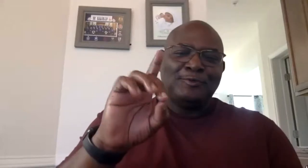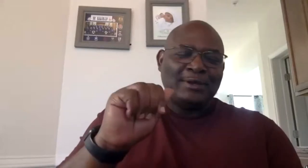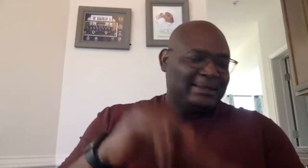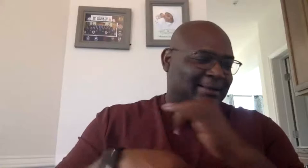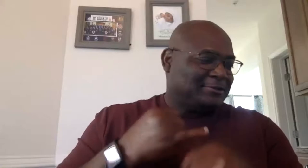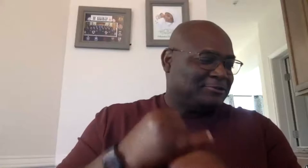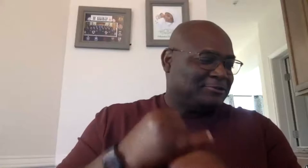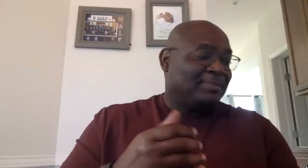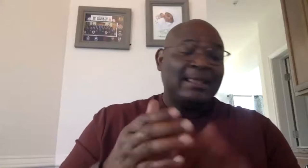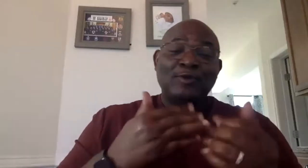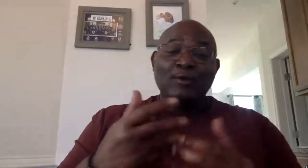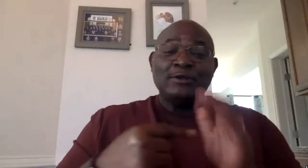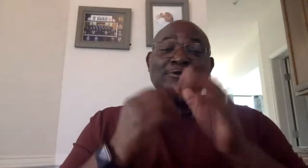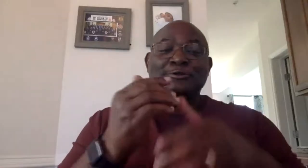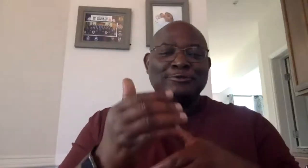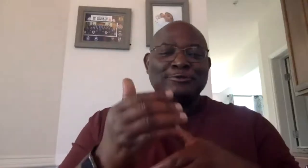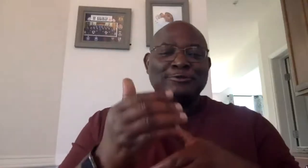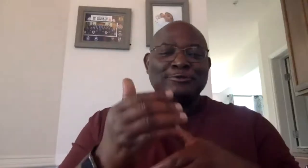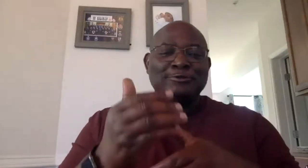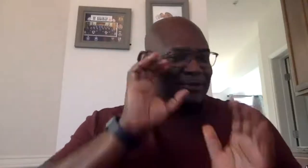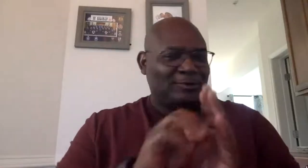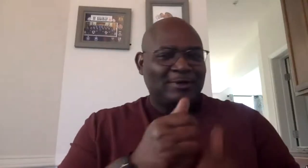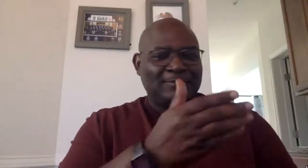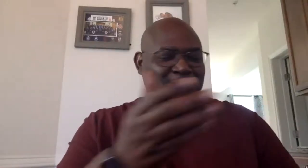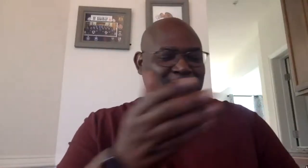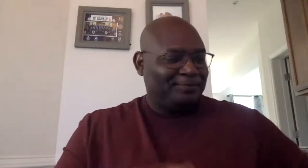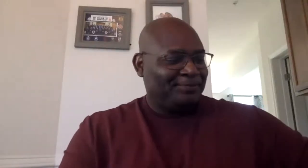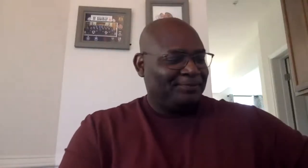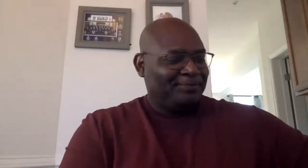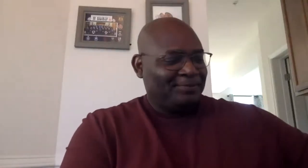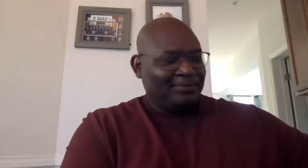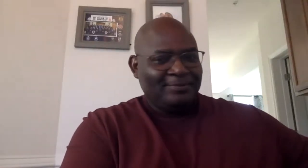So that was the first person who had set up Deaf International.